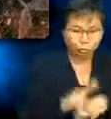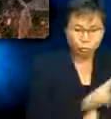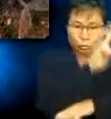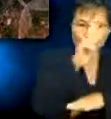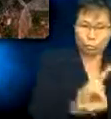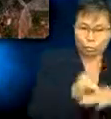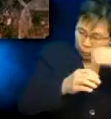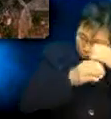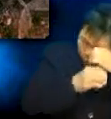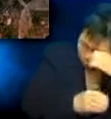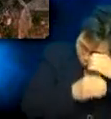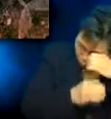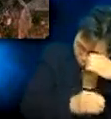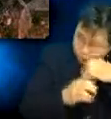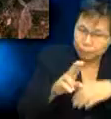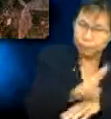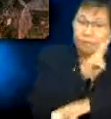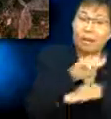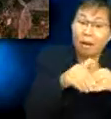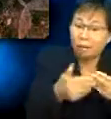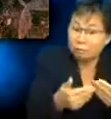use a microscope.